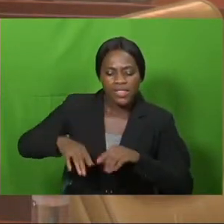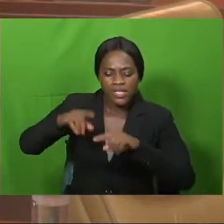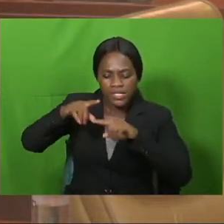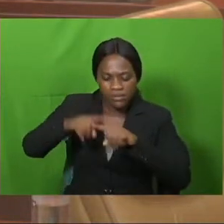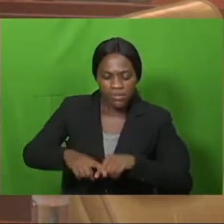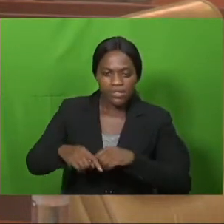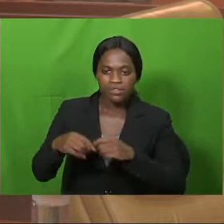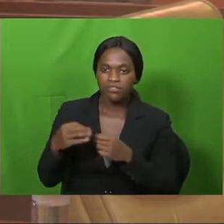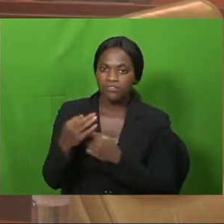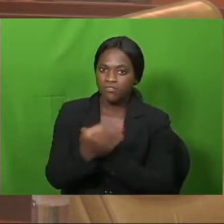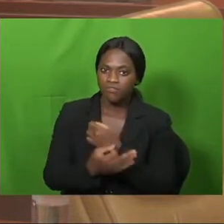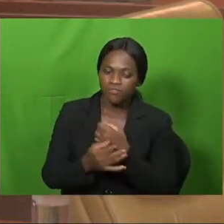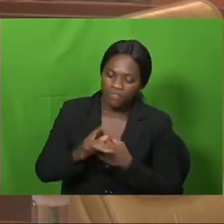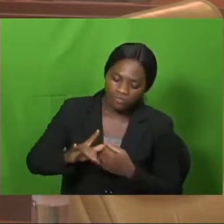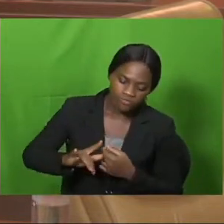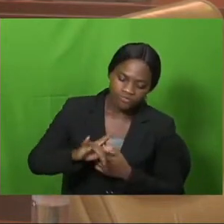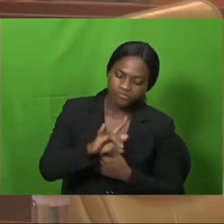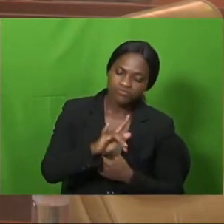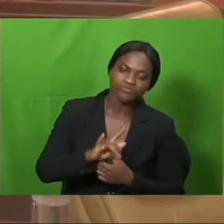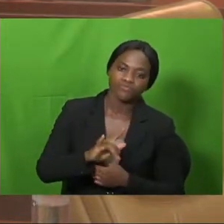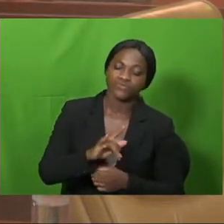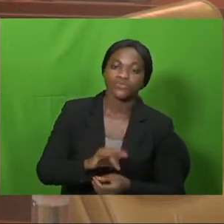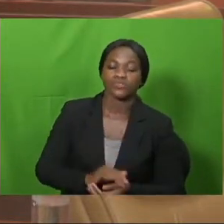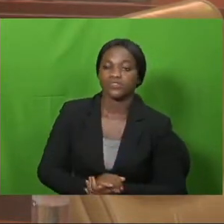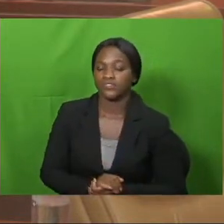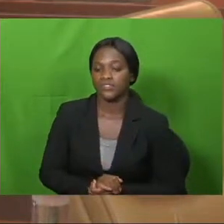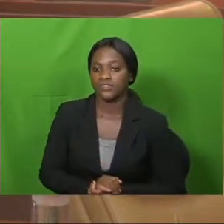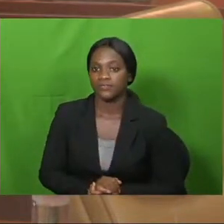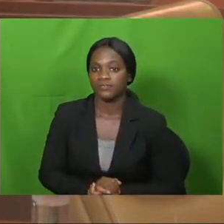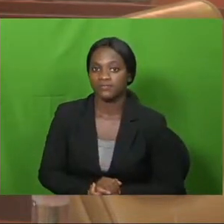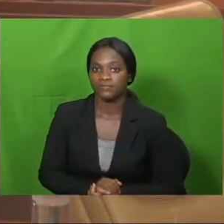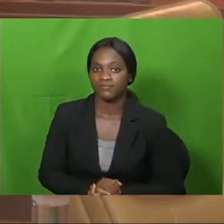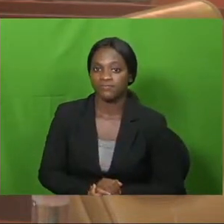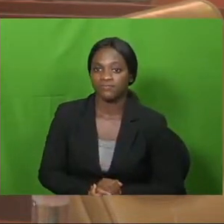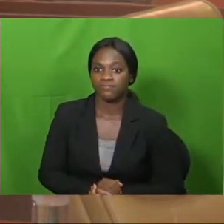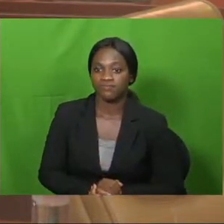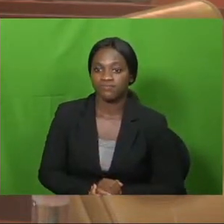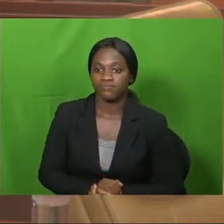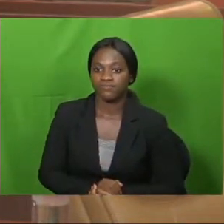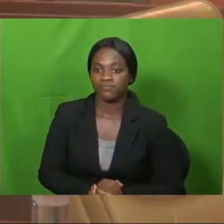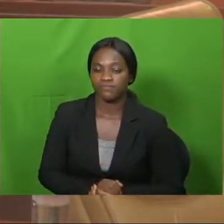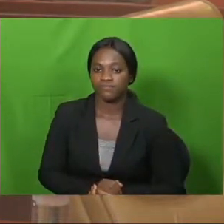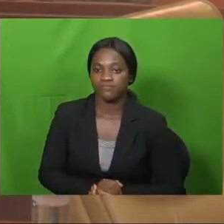foreign exports. Honorable Speaker, this is how I end.